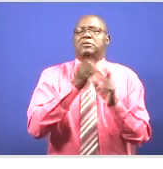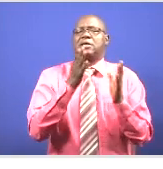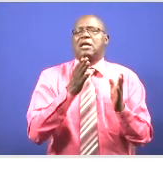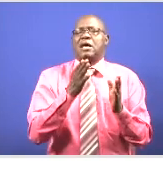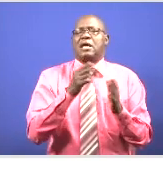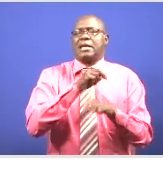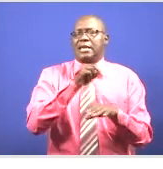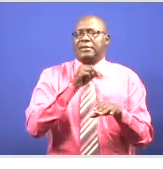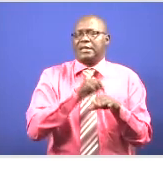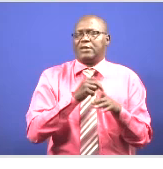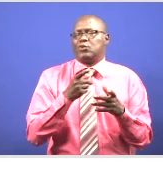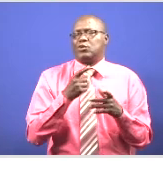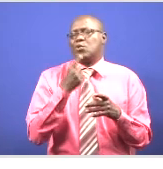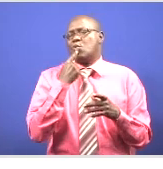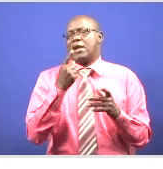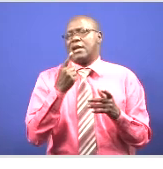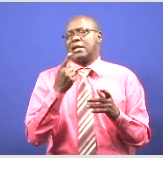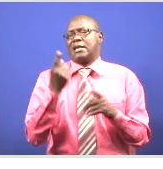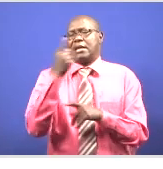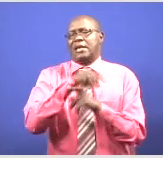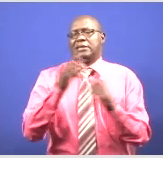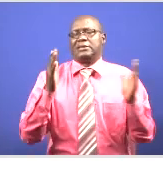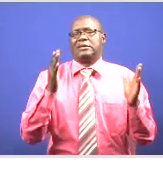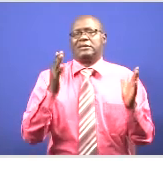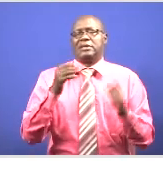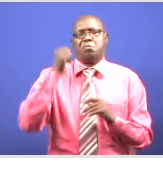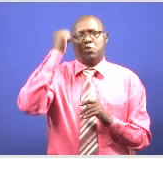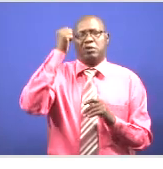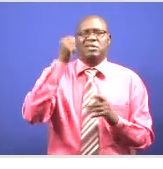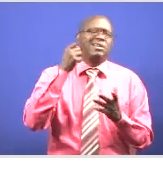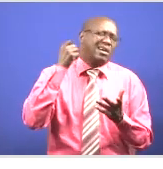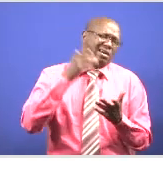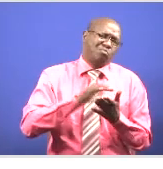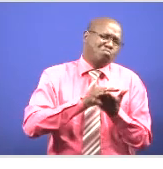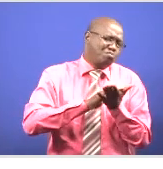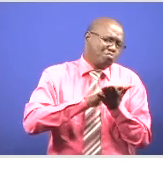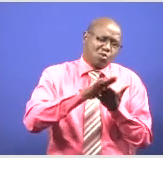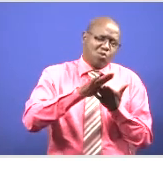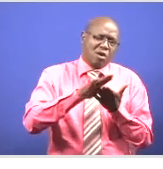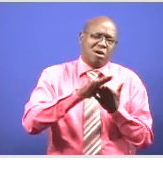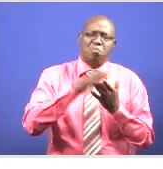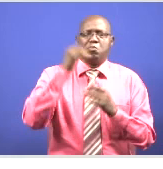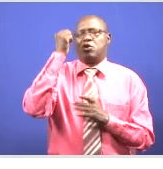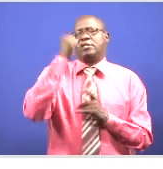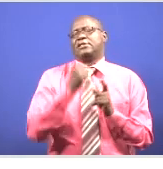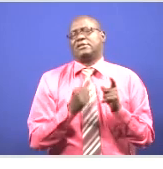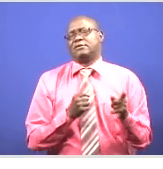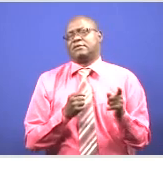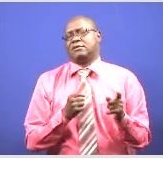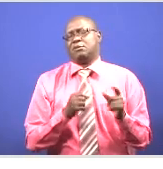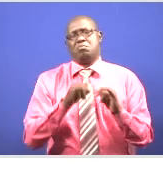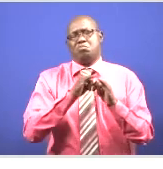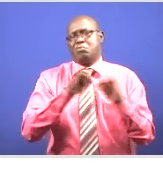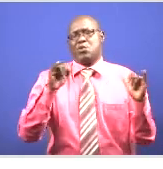just political rhetoric. That was pure politics. Politics. That was pure politics. Because imagine, after 100 days, I remember William Ruto saying